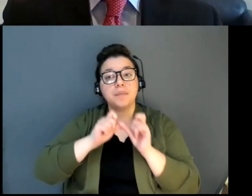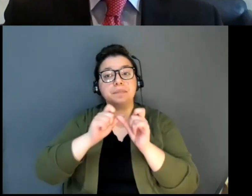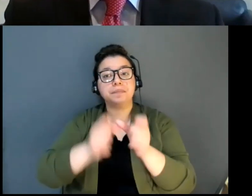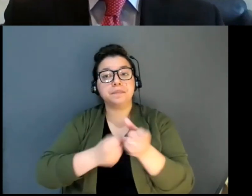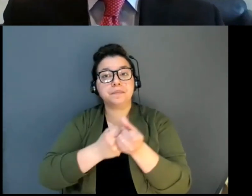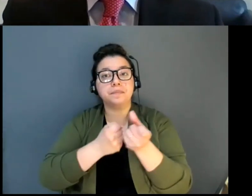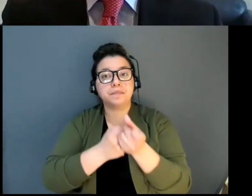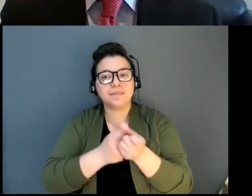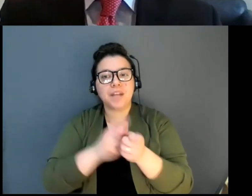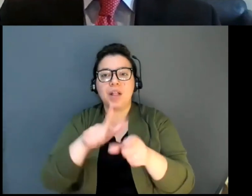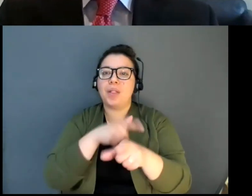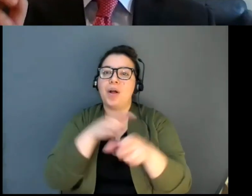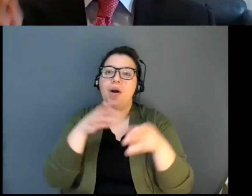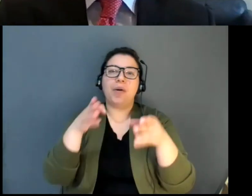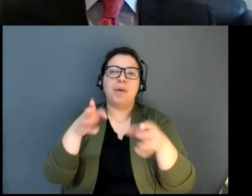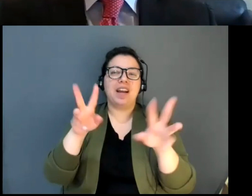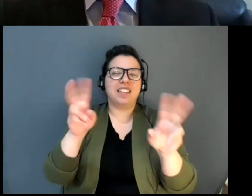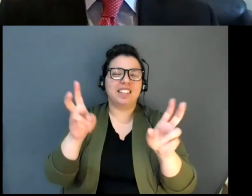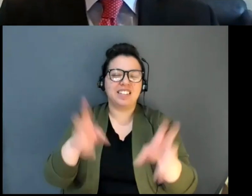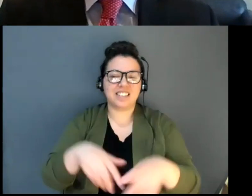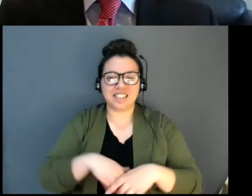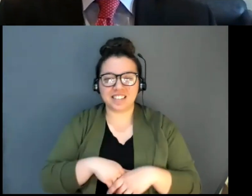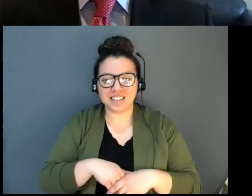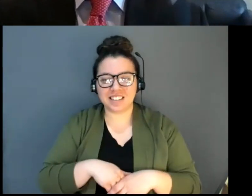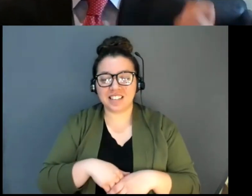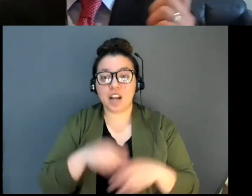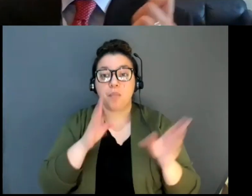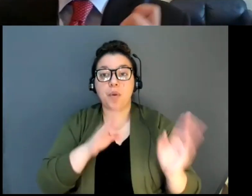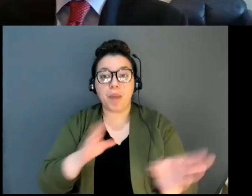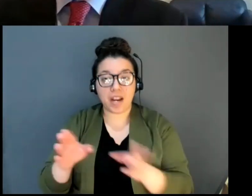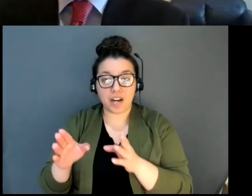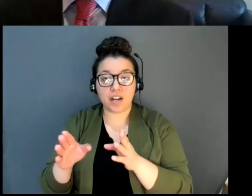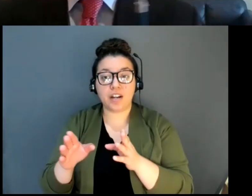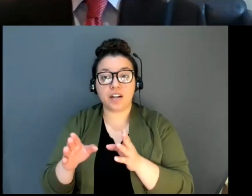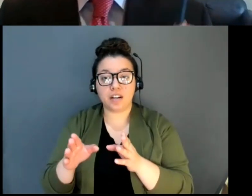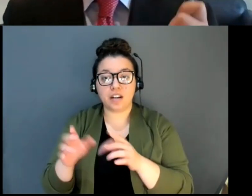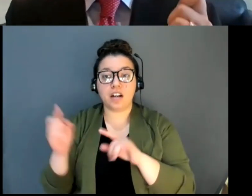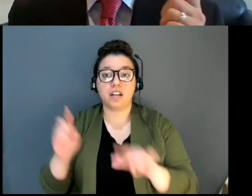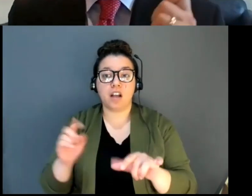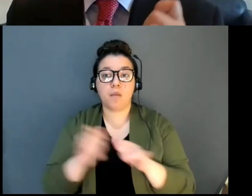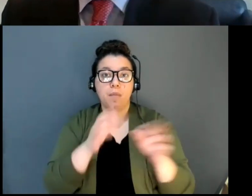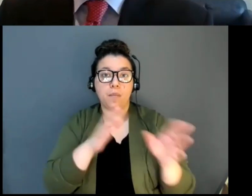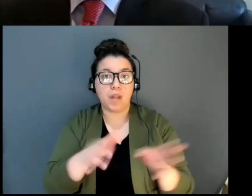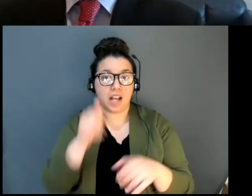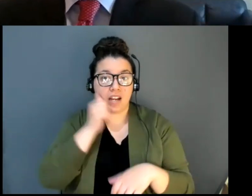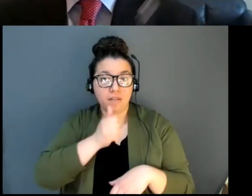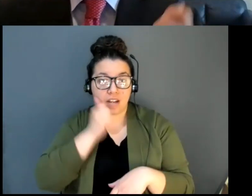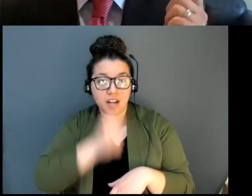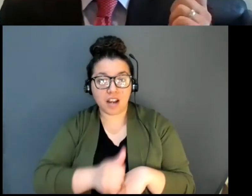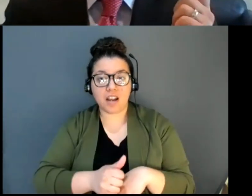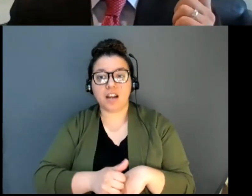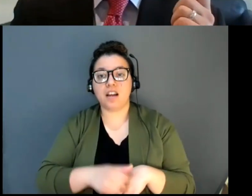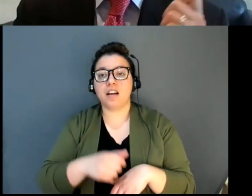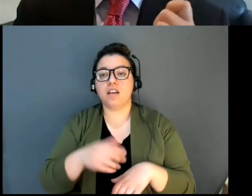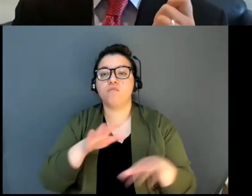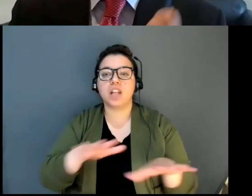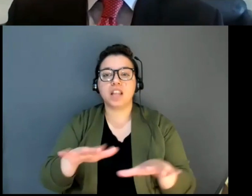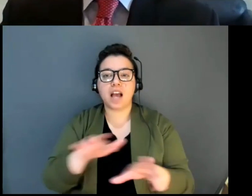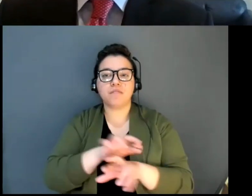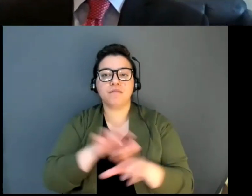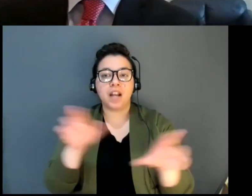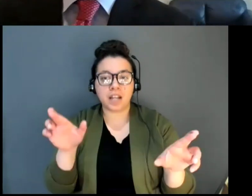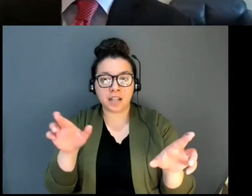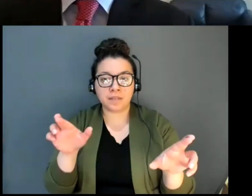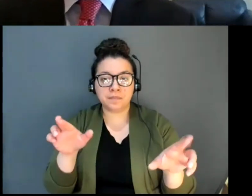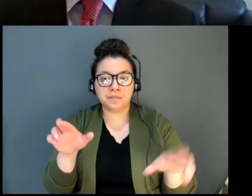Lots of long ways. Karen says prepare, come with a plan every day, be relaxed and ready, that it's